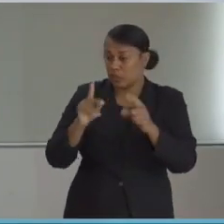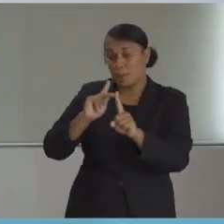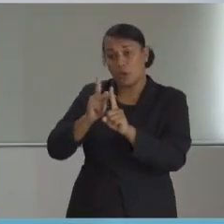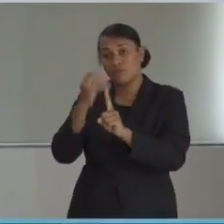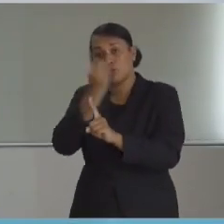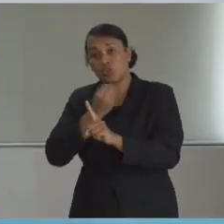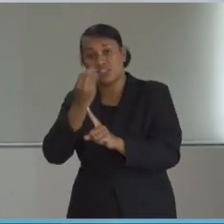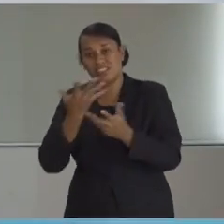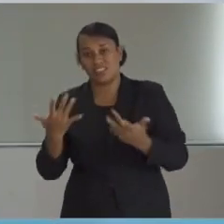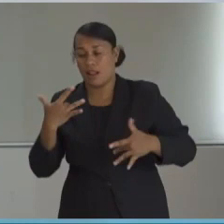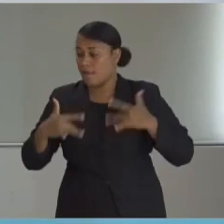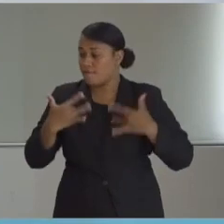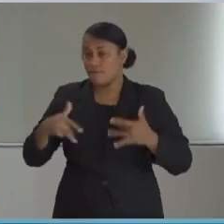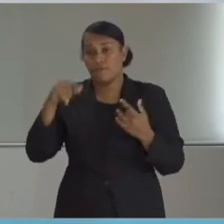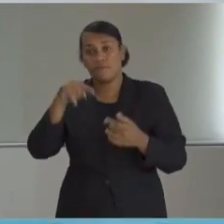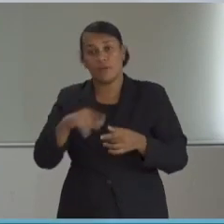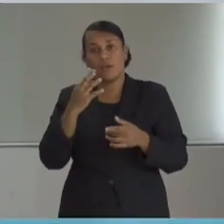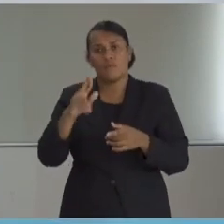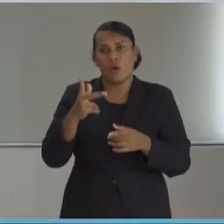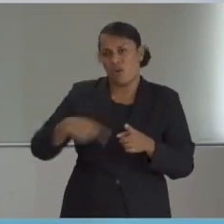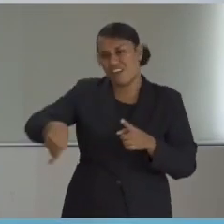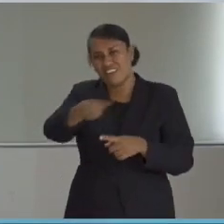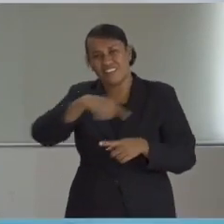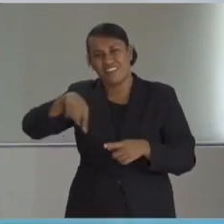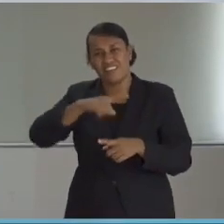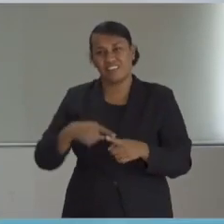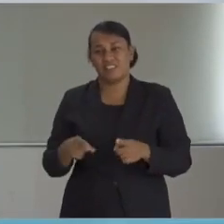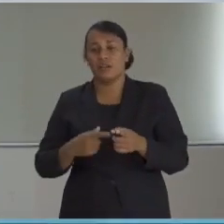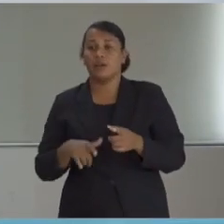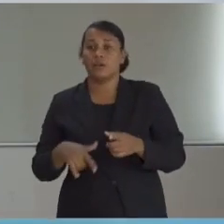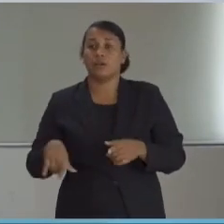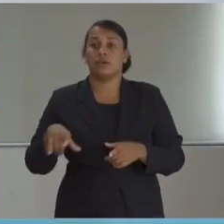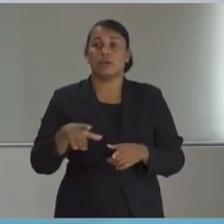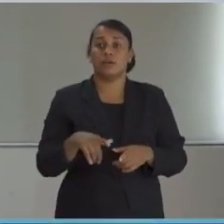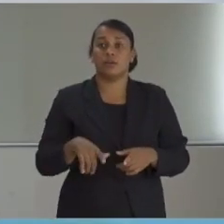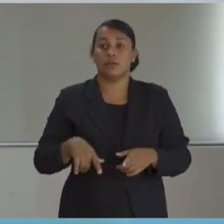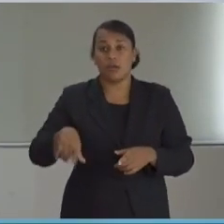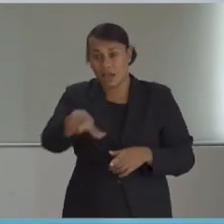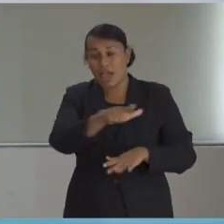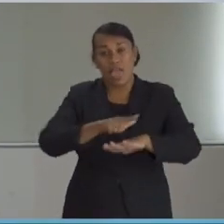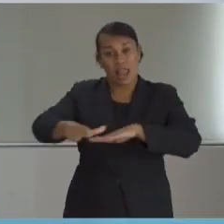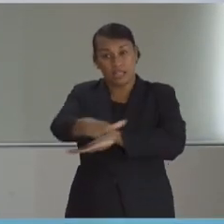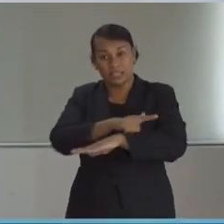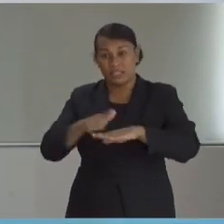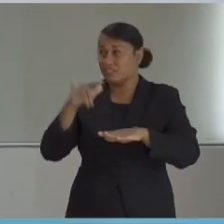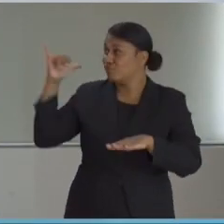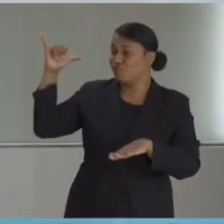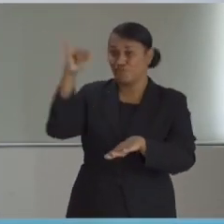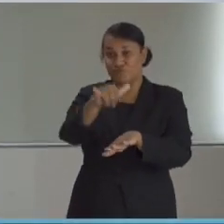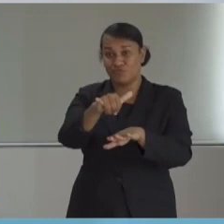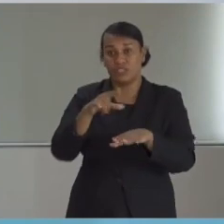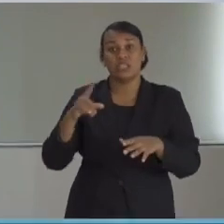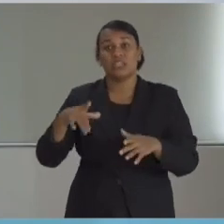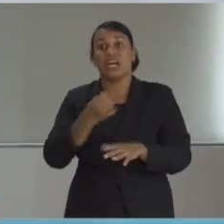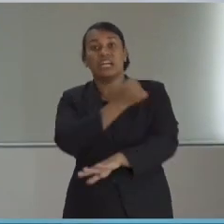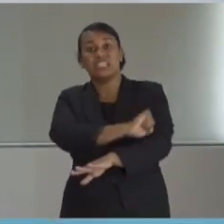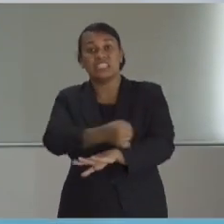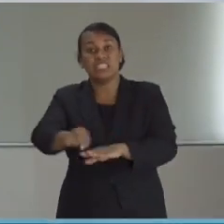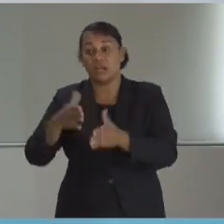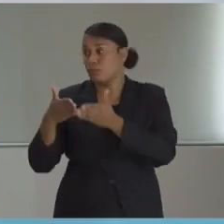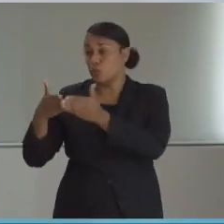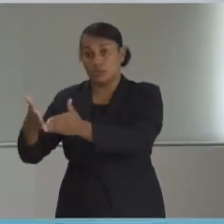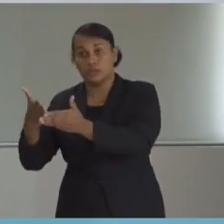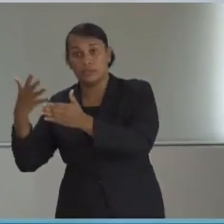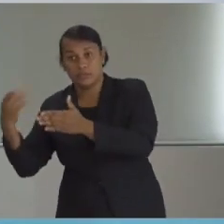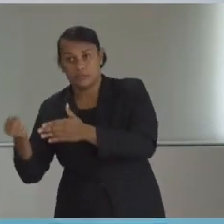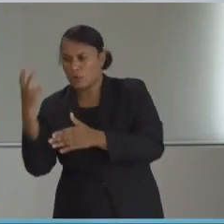lifelines, particularly in as far as land, air, and sea passages is concerned. And of course, Water Authority is doing its